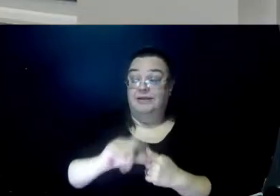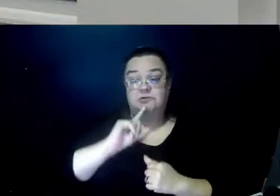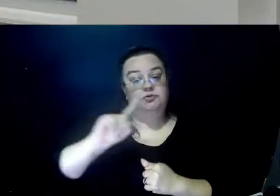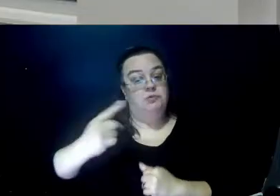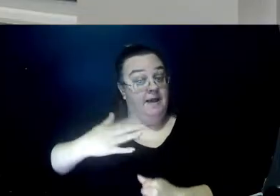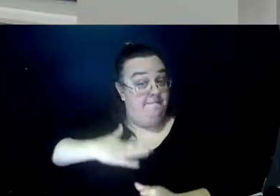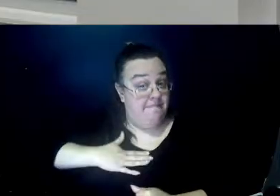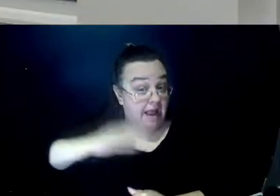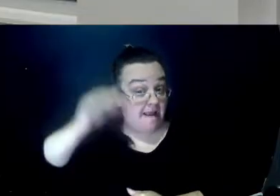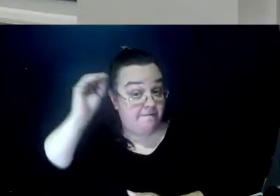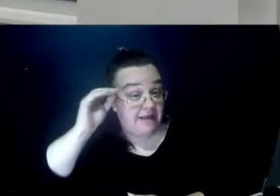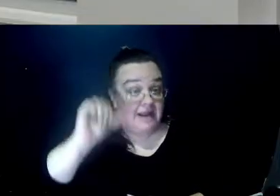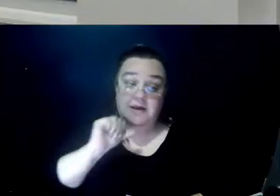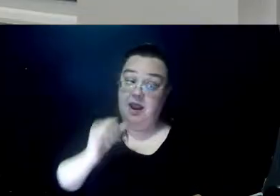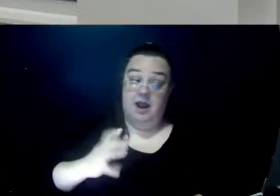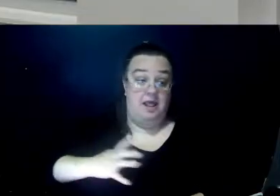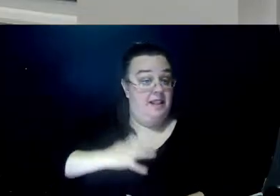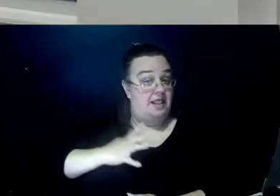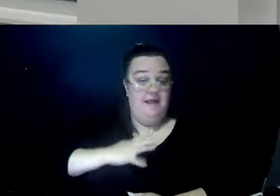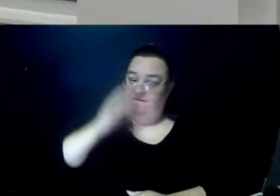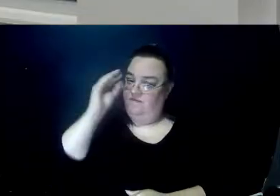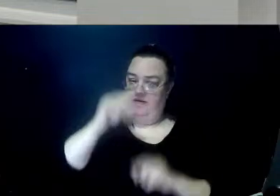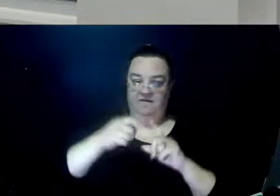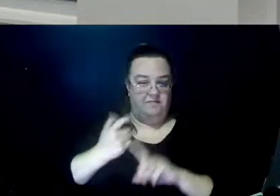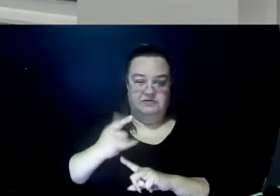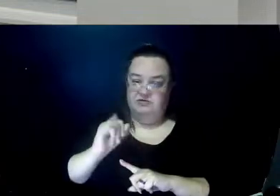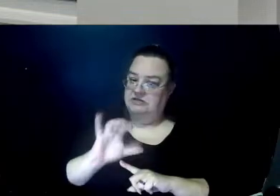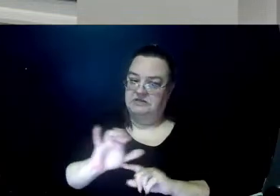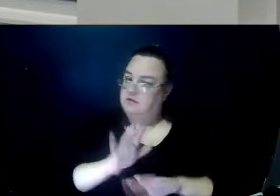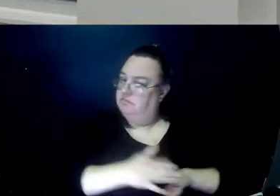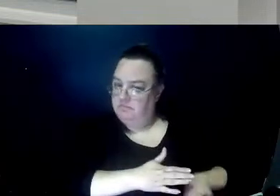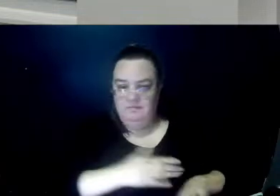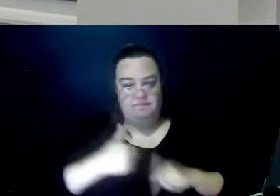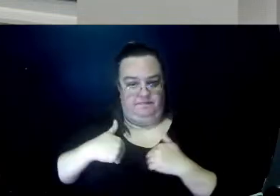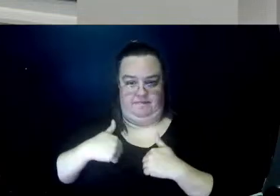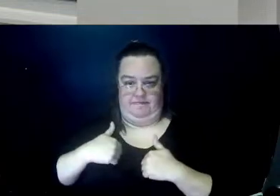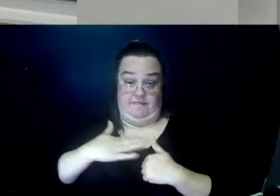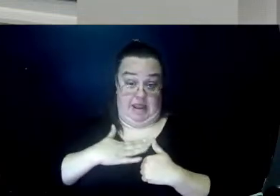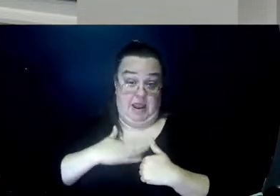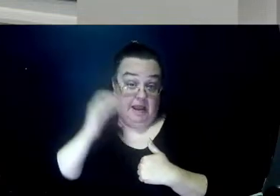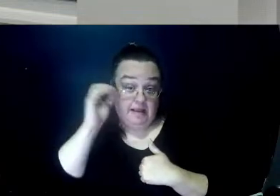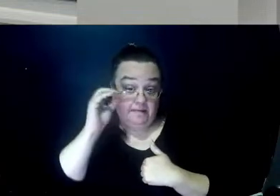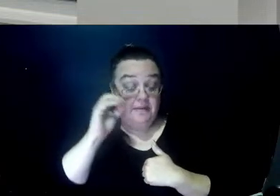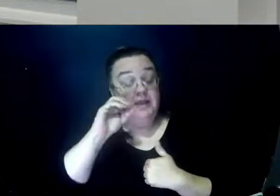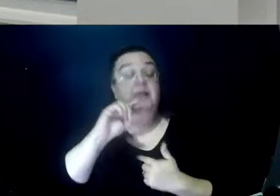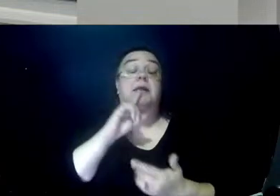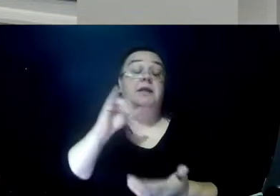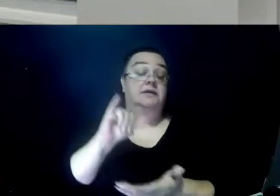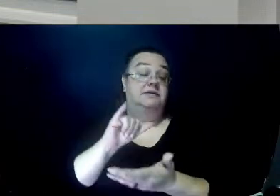opinion, not an official opinion of the GIC, is that